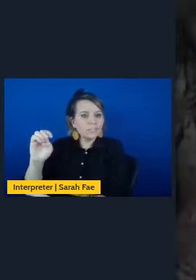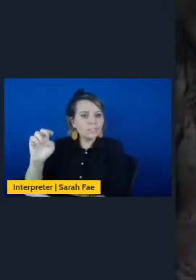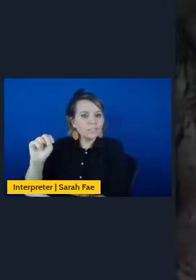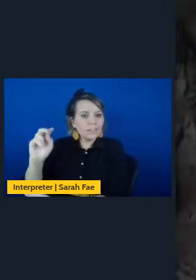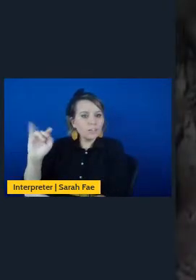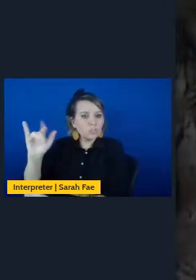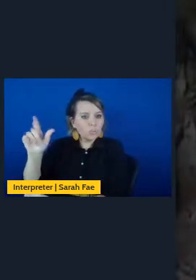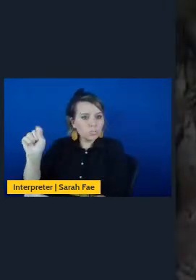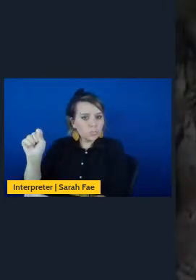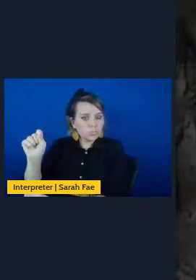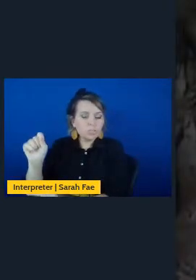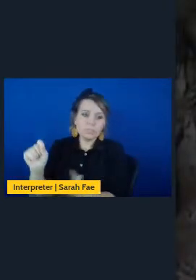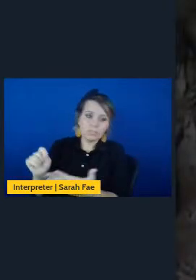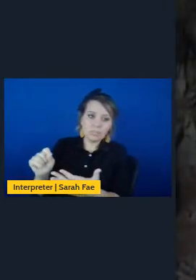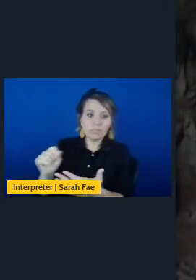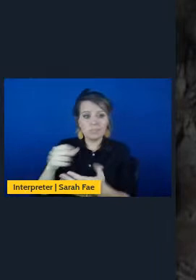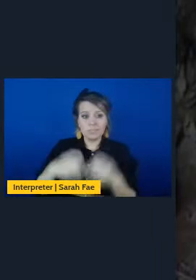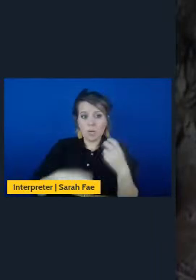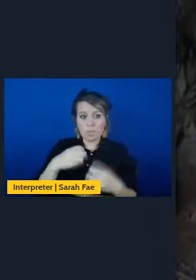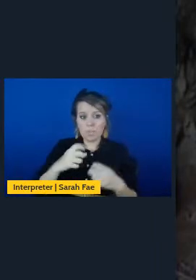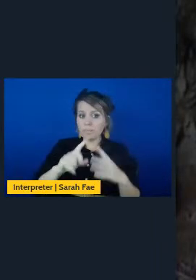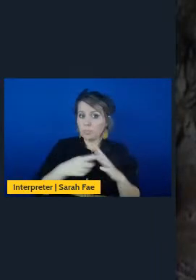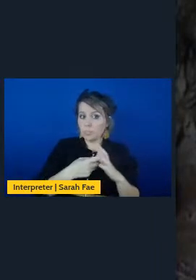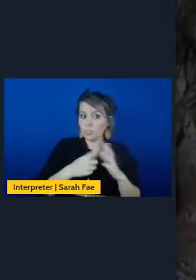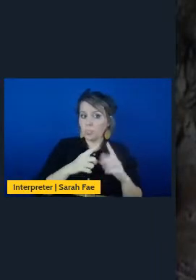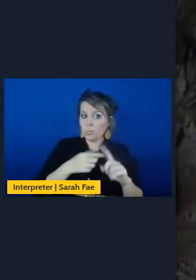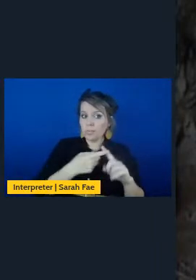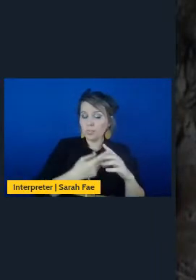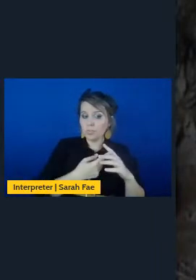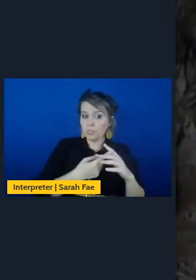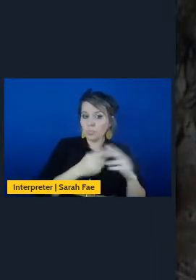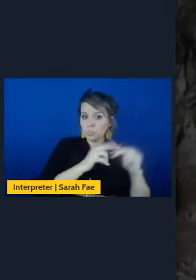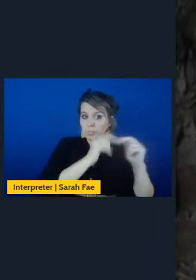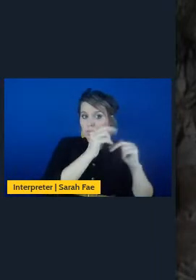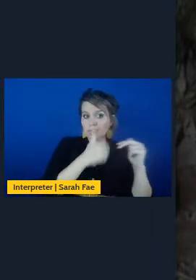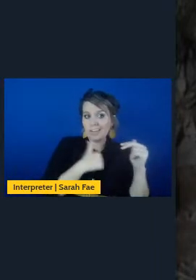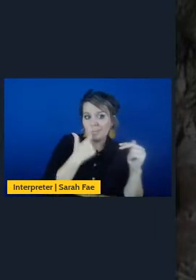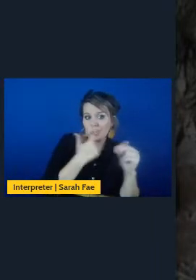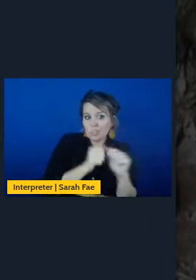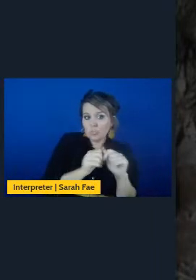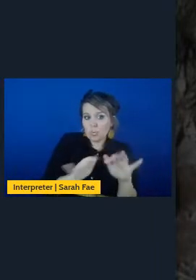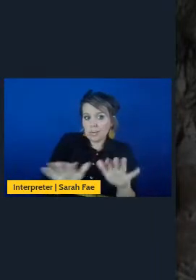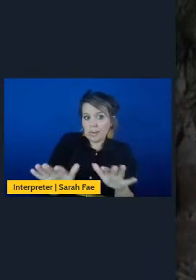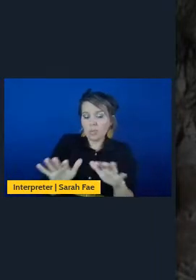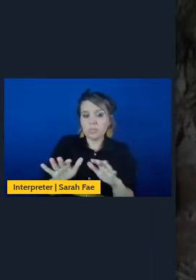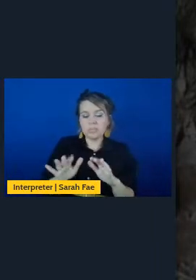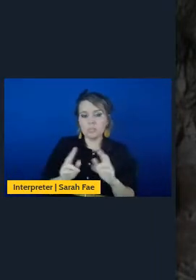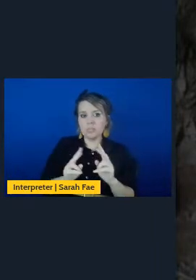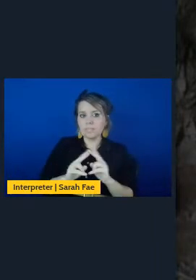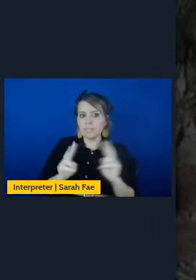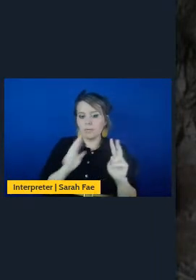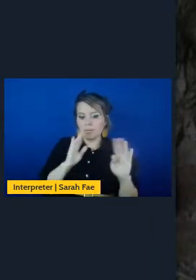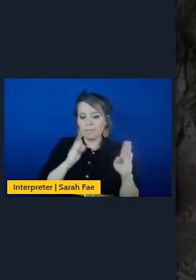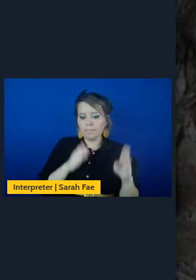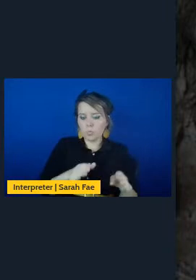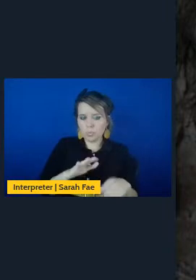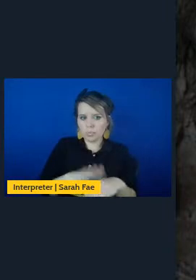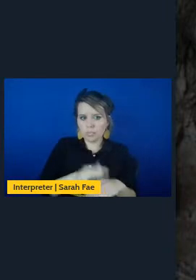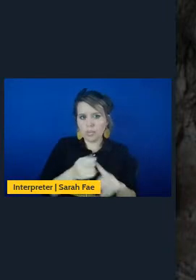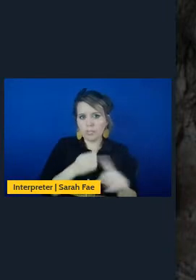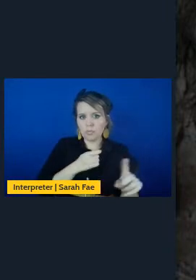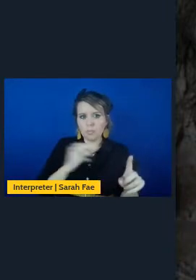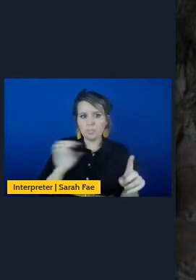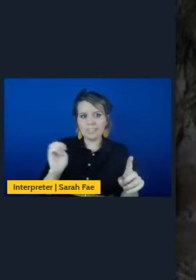The problem is at the time it was built and I was just rolling this out, it was very focused on coming from